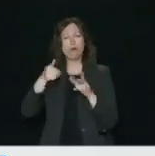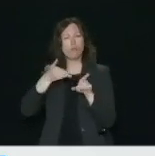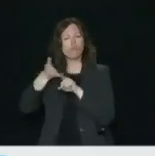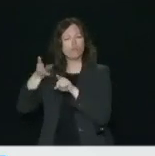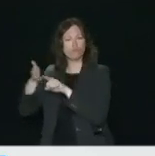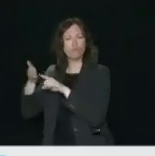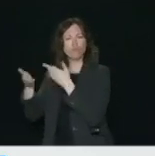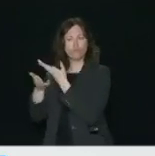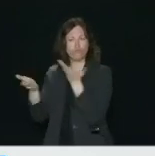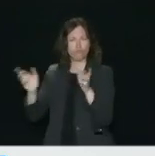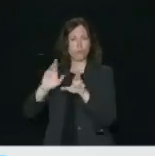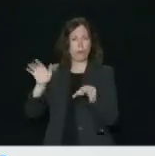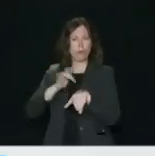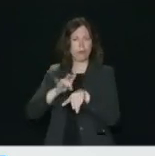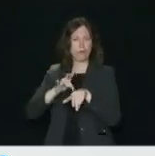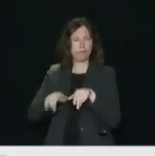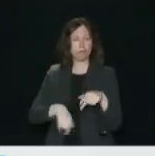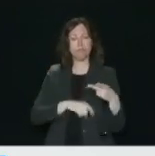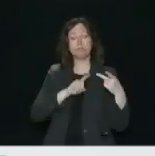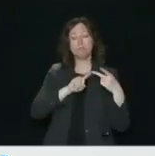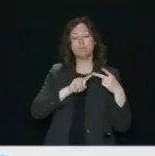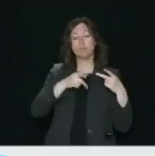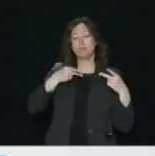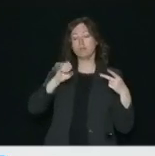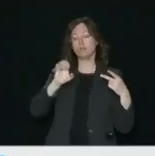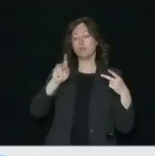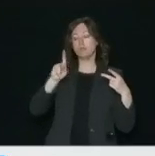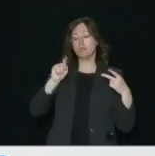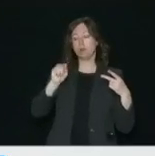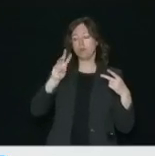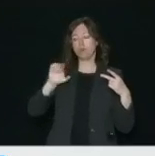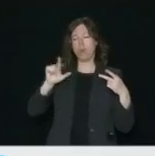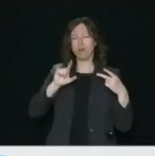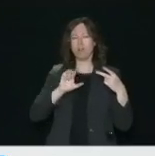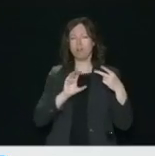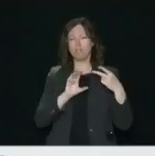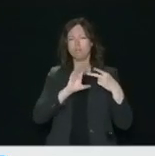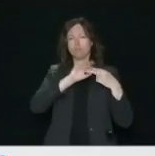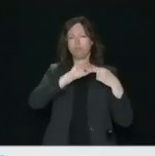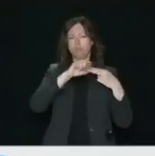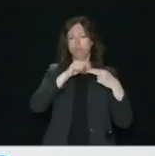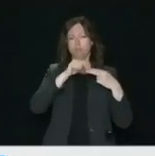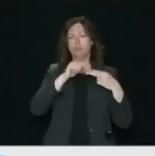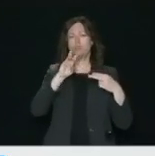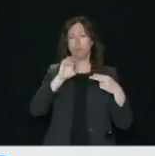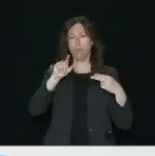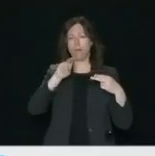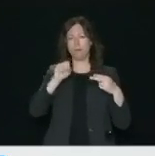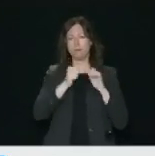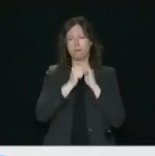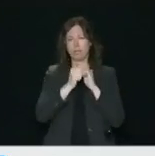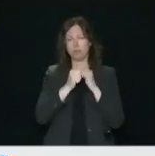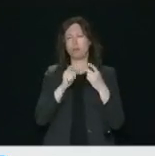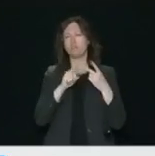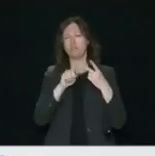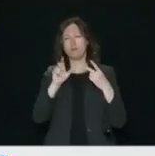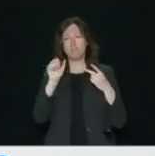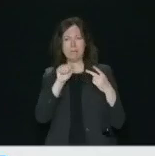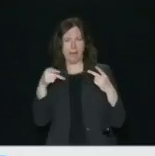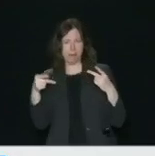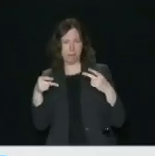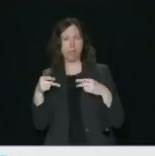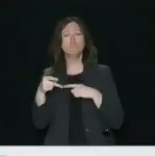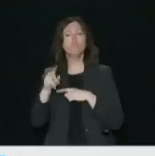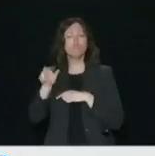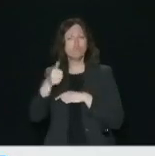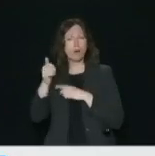people without prior immunity, which underscores the importance of getting up to date with COVID-19 vaccines, including a booster if